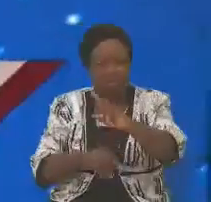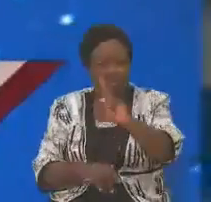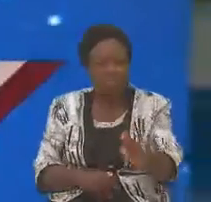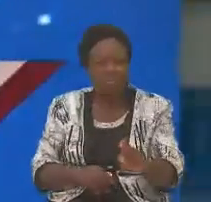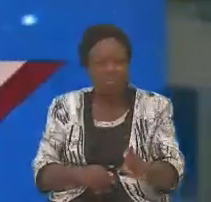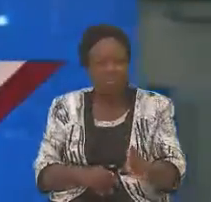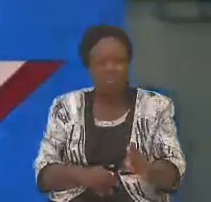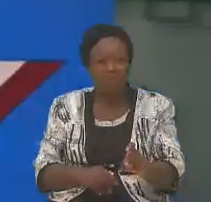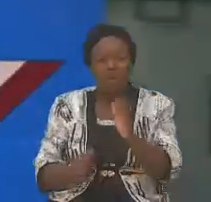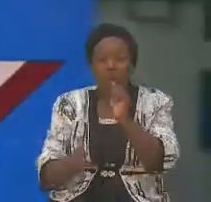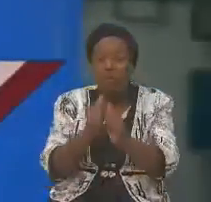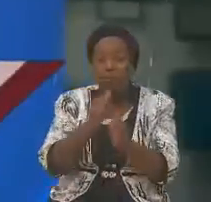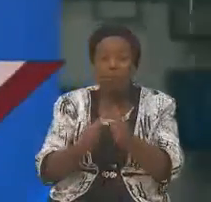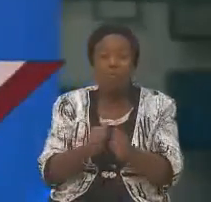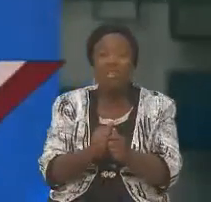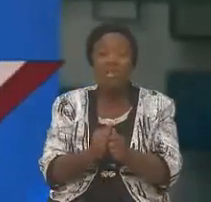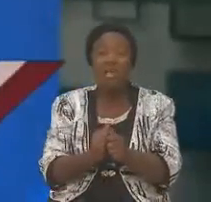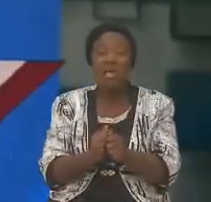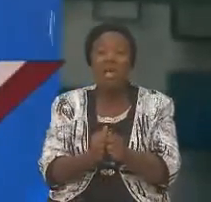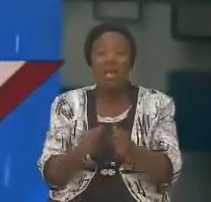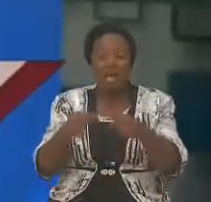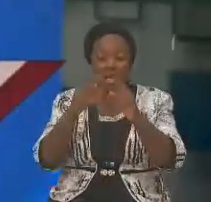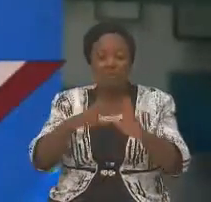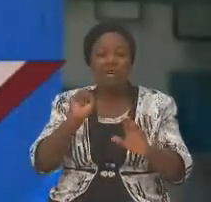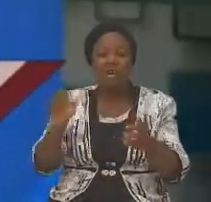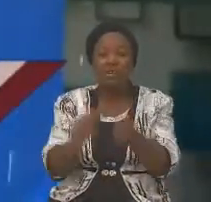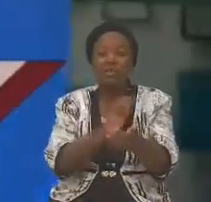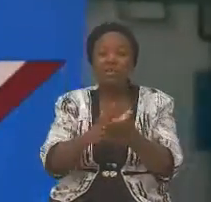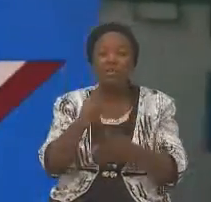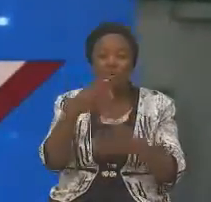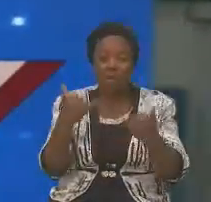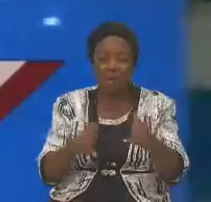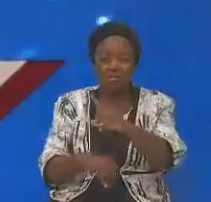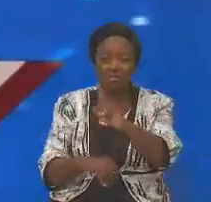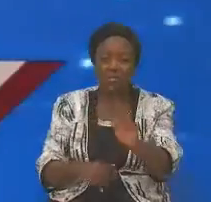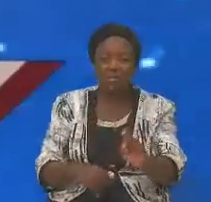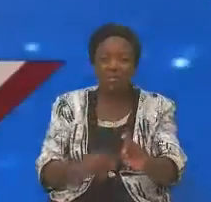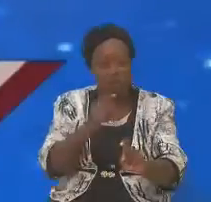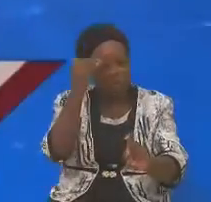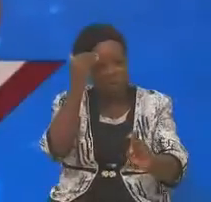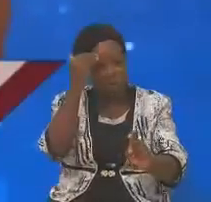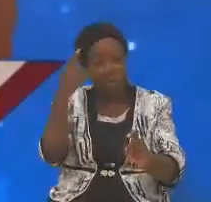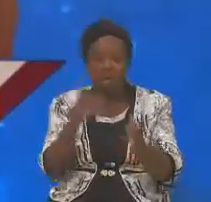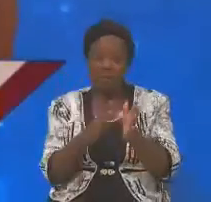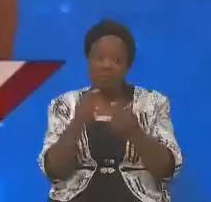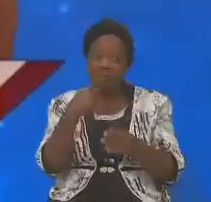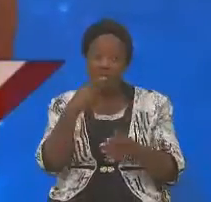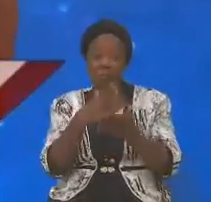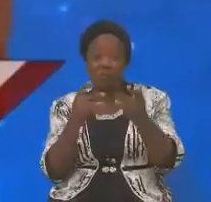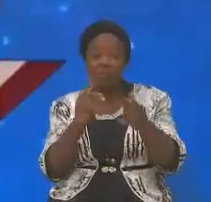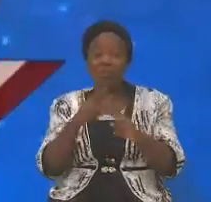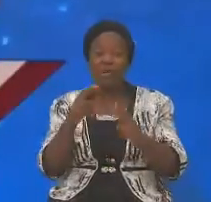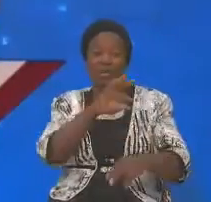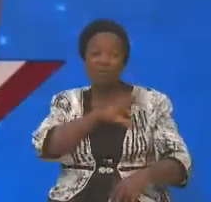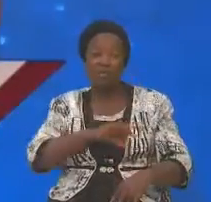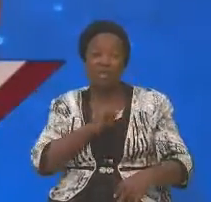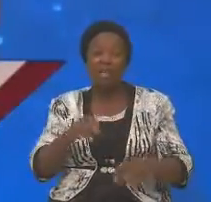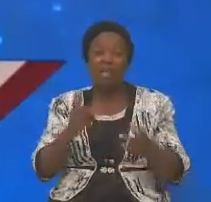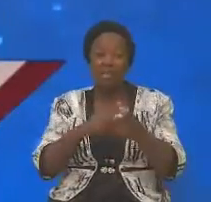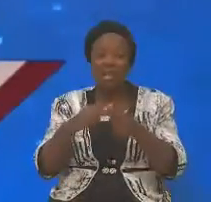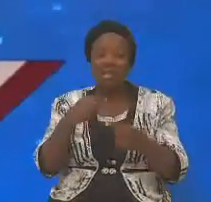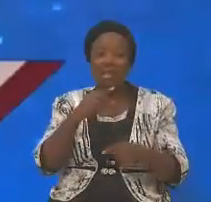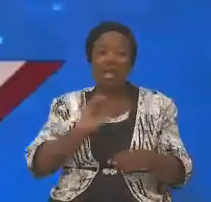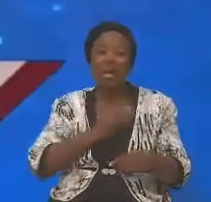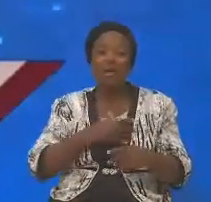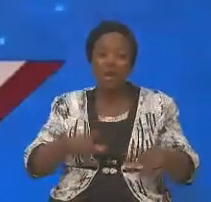Which enemy can conquer you now? Which enemy can destroy you now? You know, the Bible